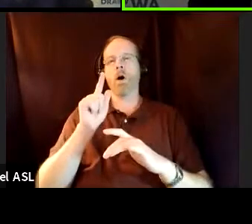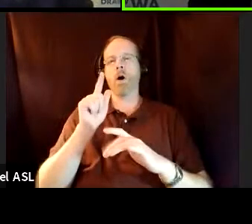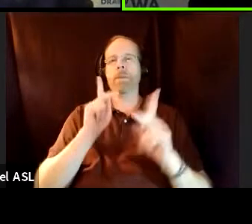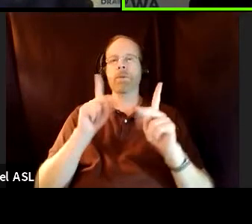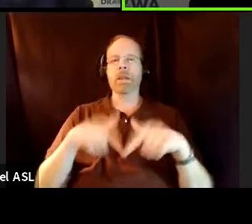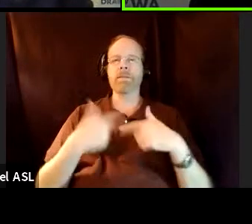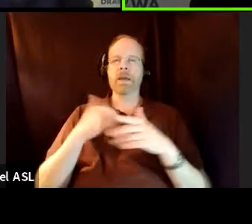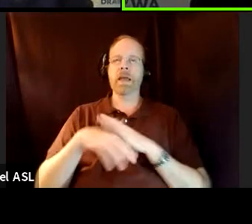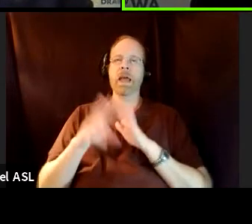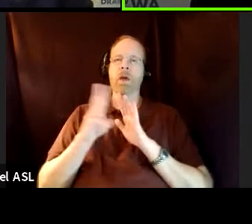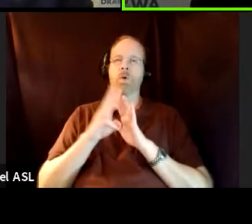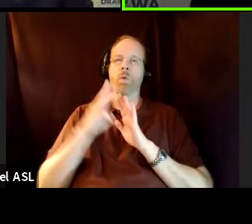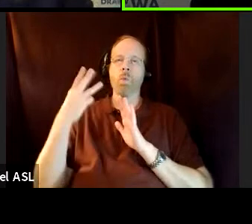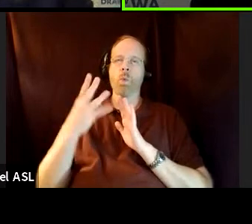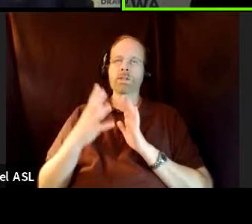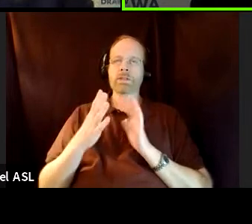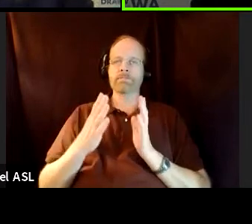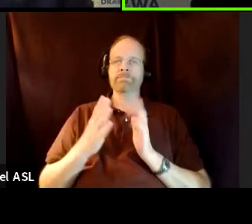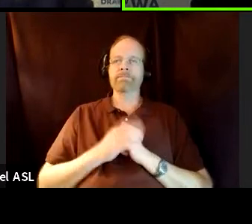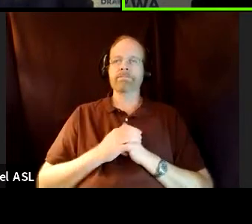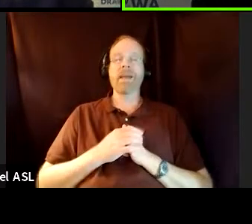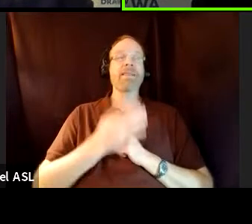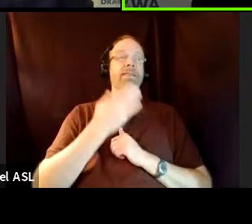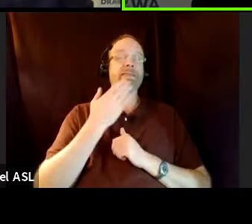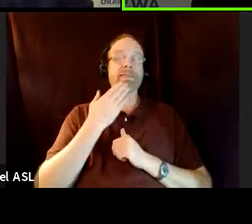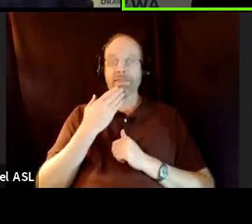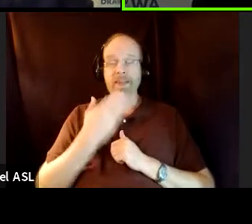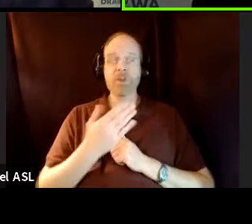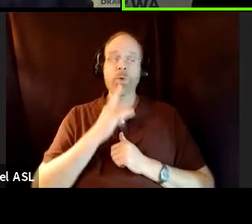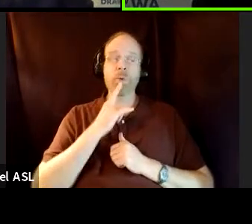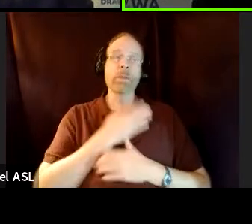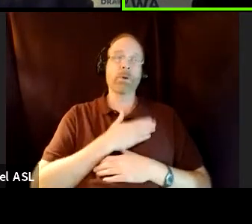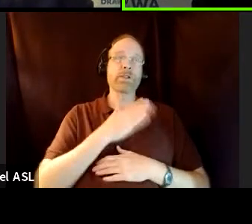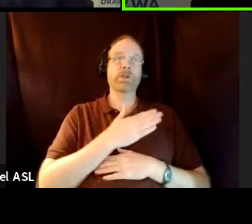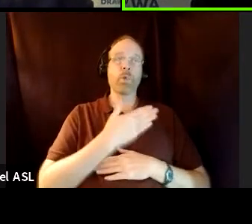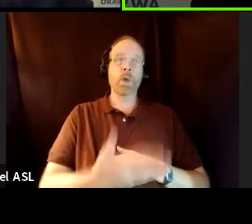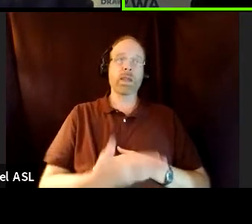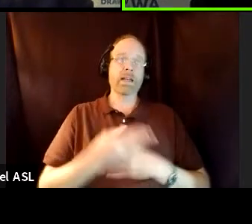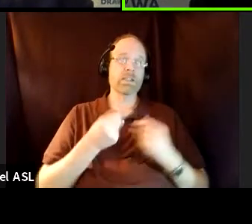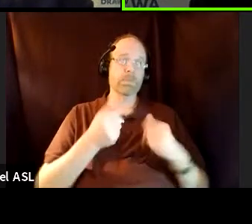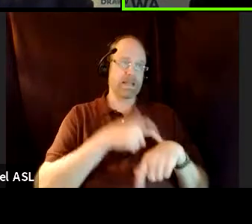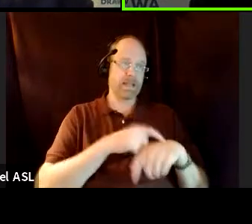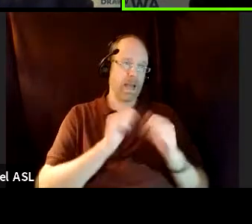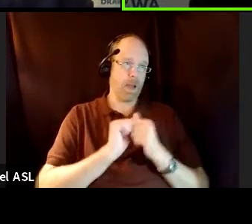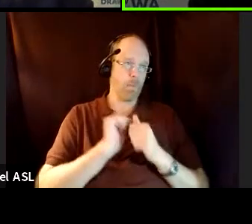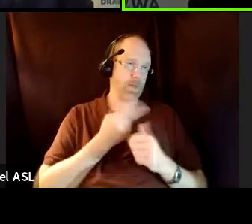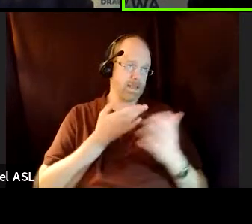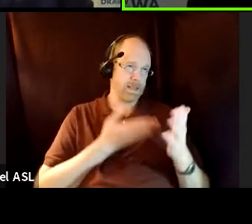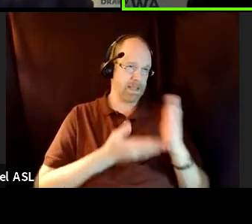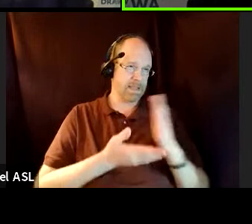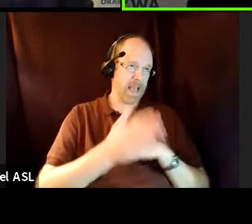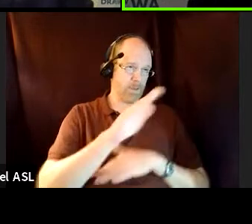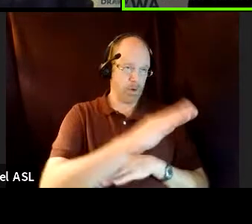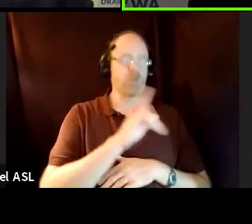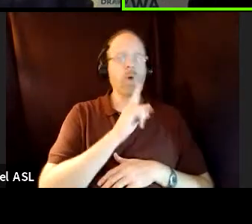Thank you. We sure appreciate your willingness to spend this time with us this morning or this afternoon. And so I want to ask at this point